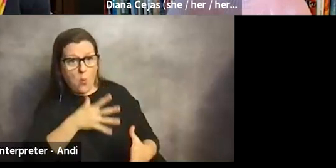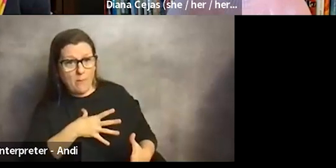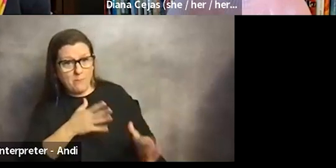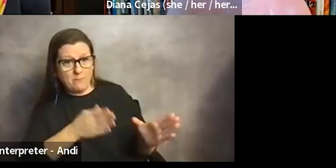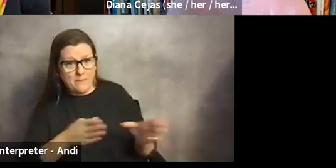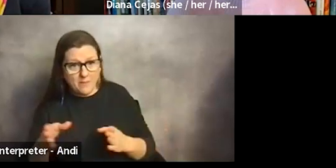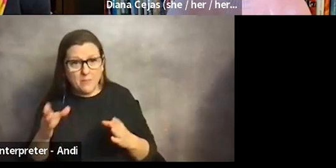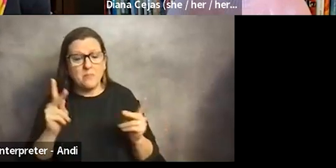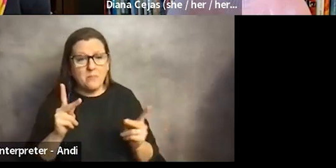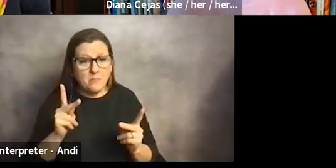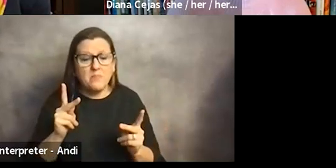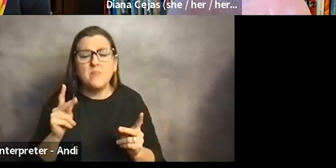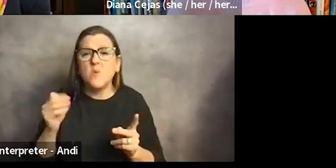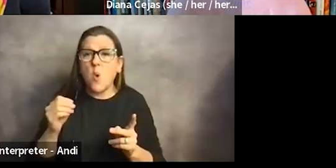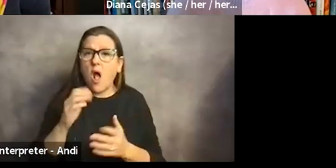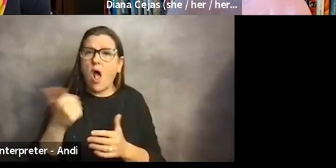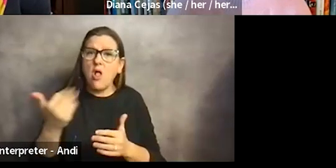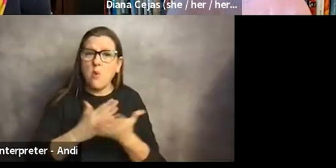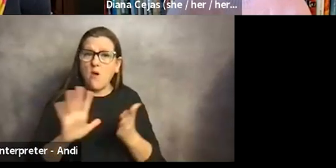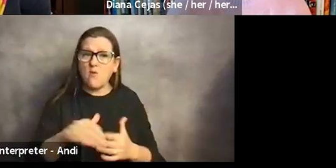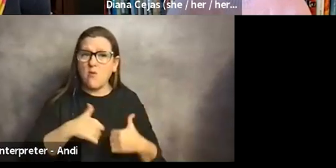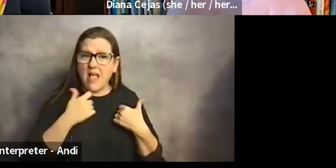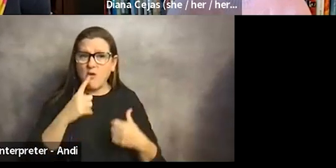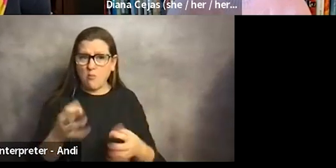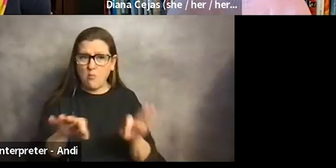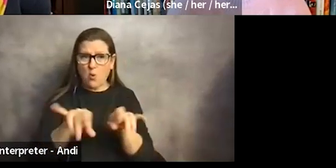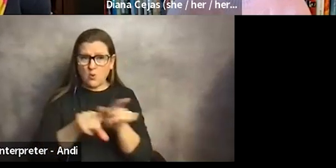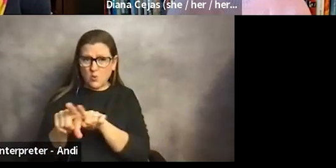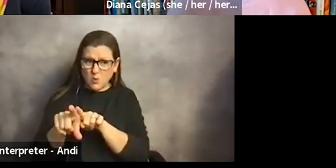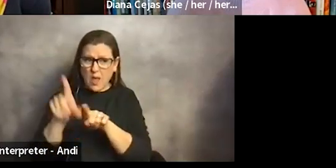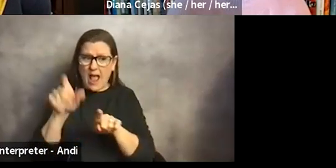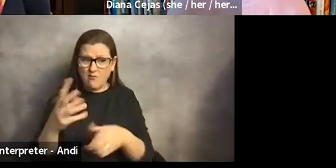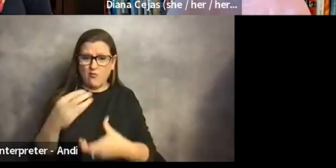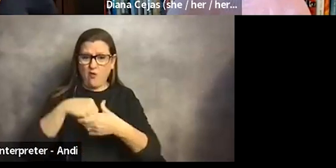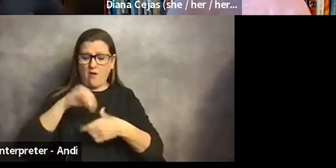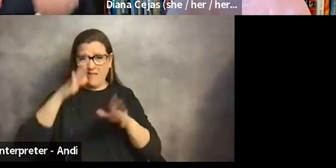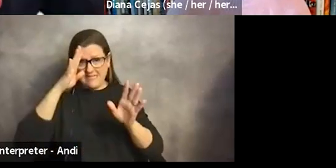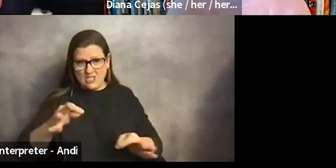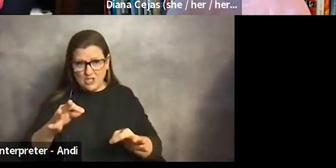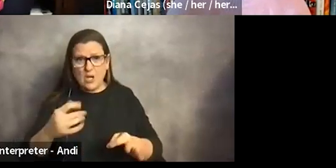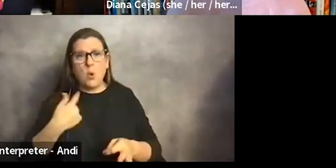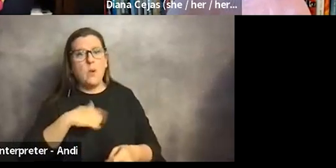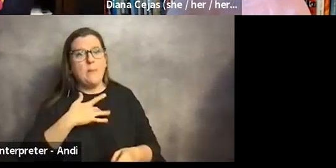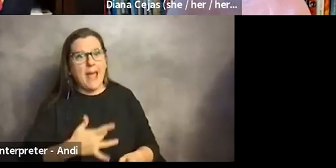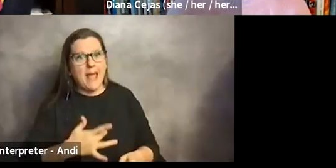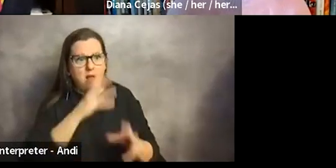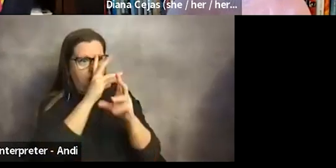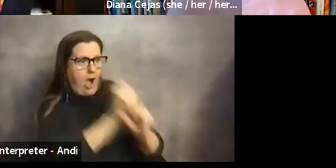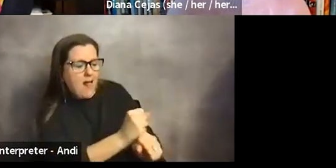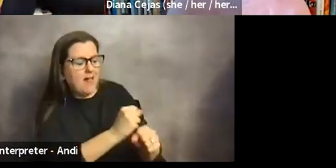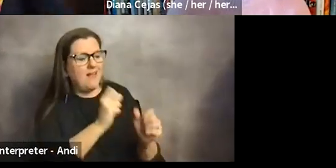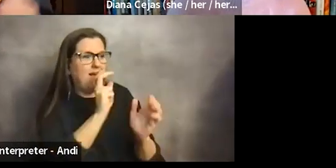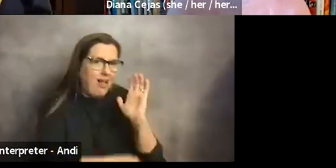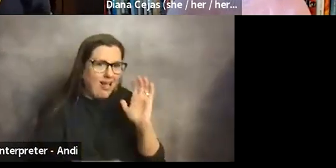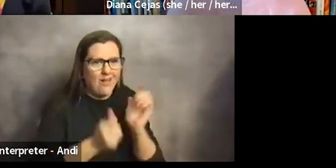there's going to be other aspects of your life that are going to be important. That should be a factor. As you think about this, we get so caught up in the fun of medicine and the love of it.